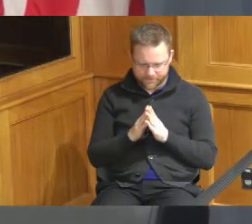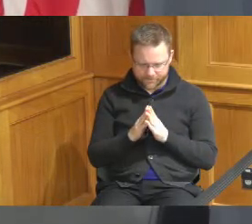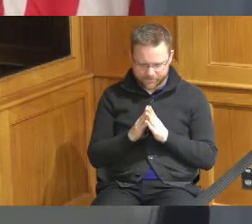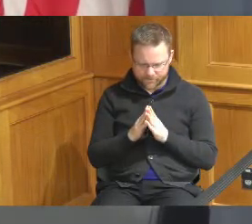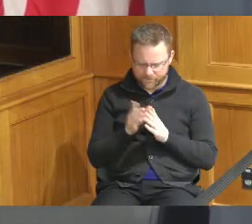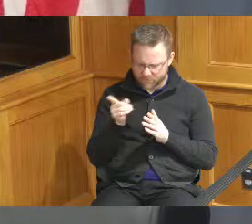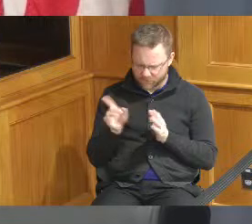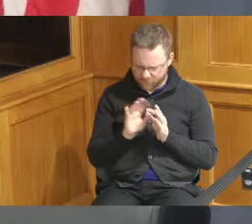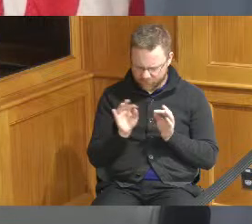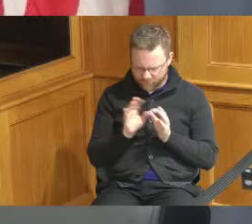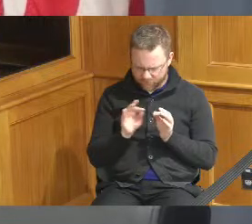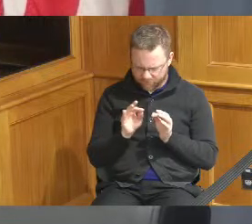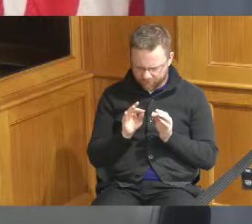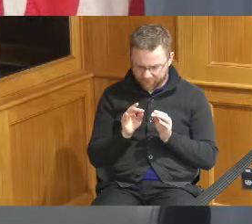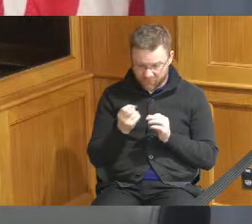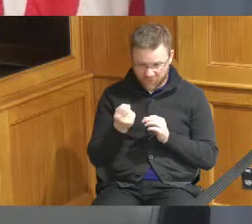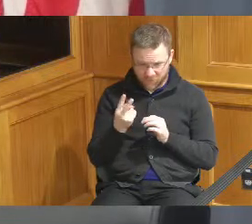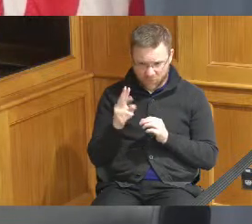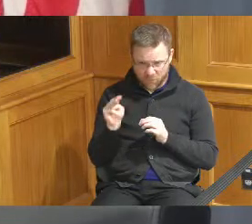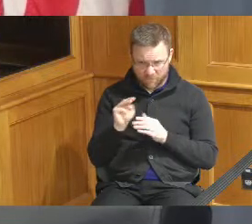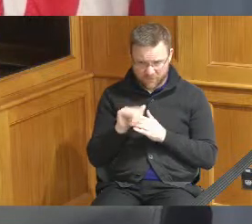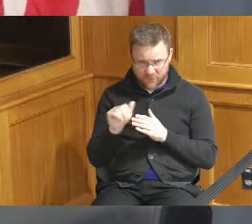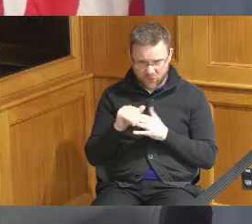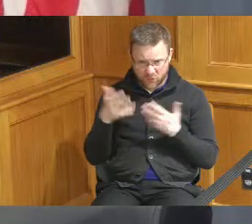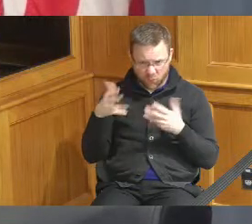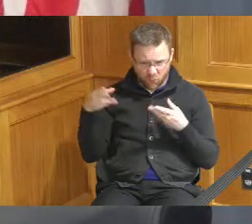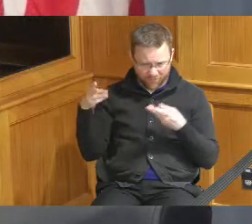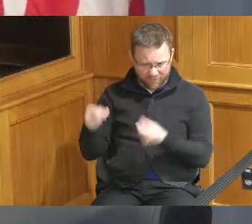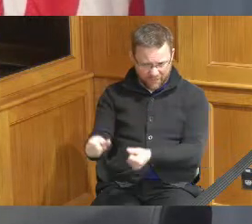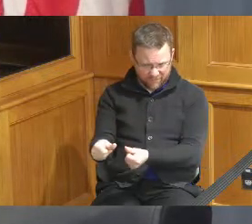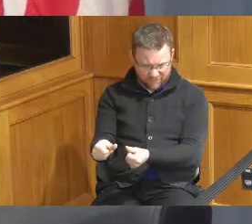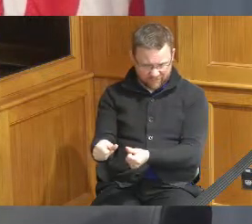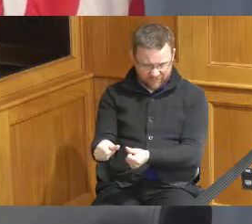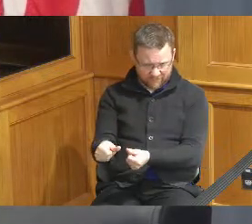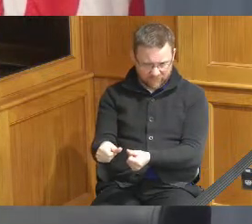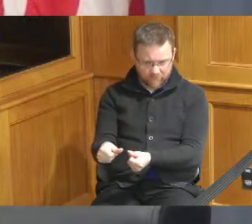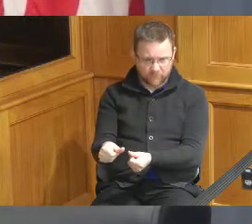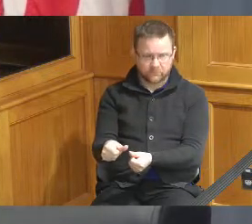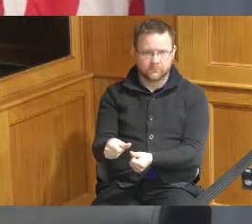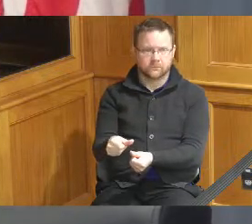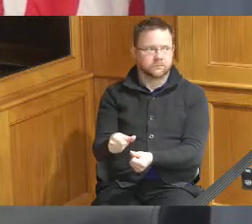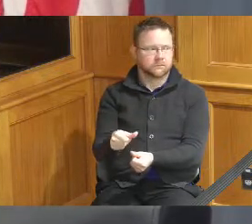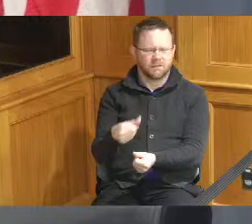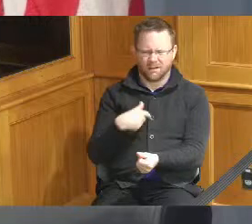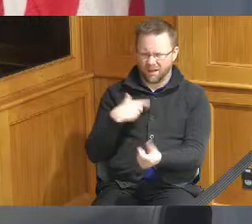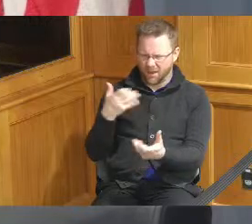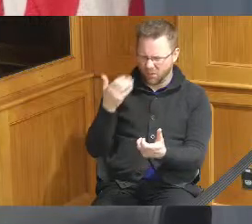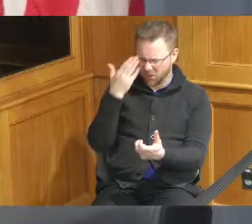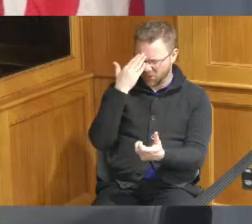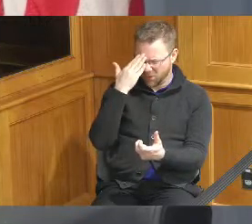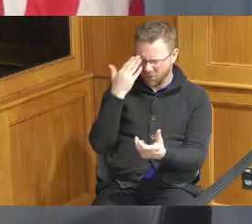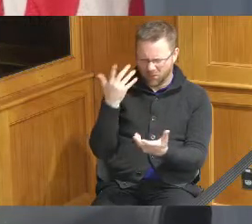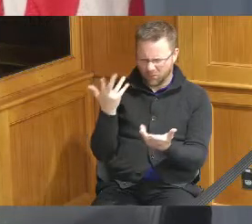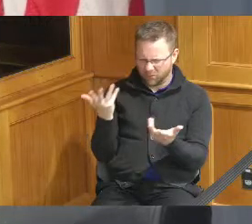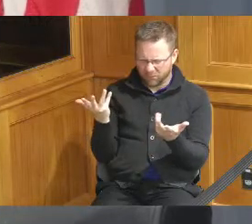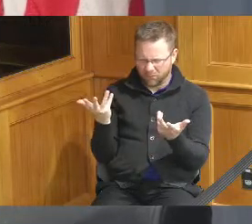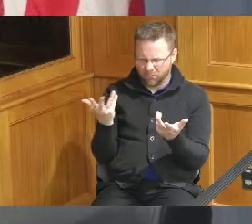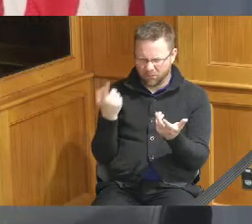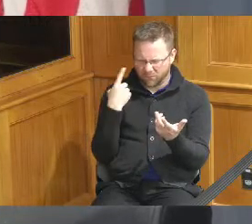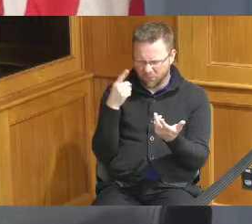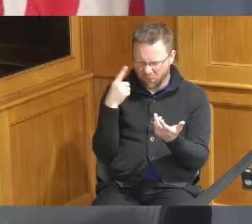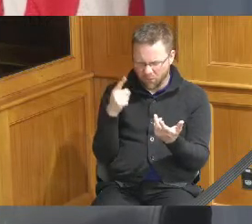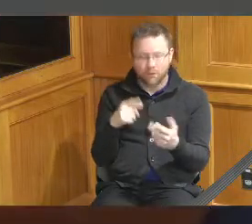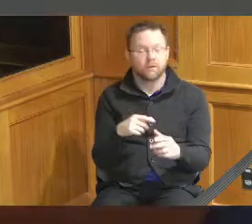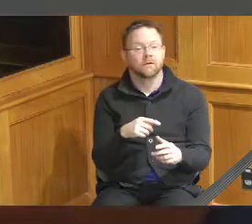You said basically $12 million has already been spent. And I'd just like to know what it, I'd like to know what it was spent